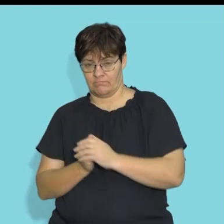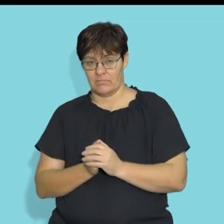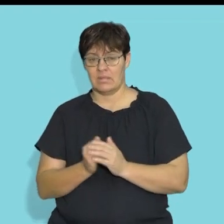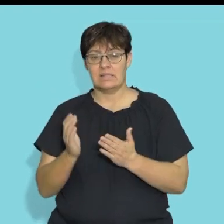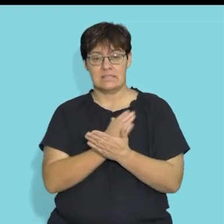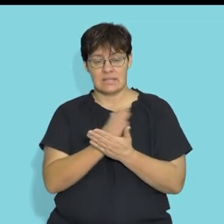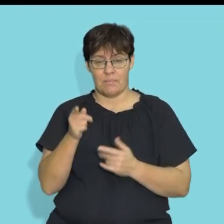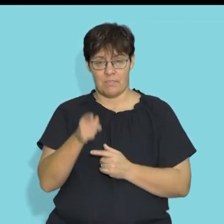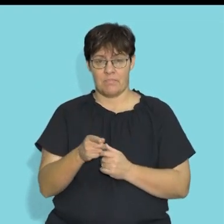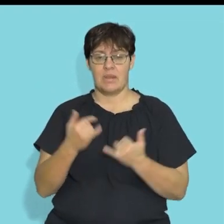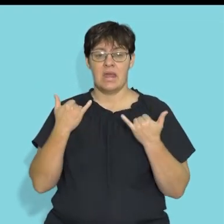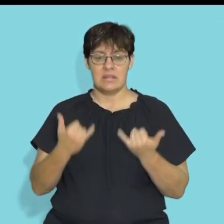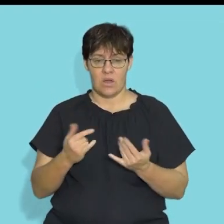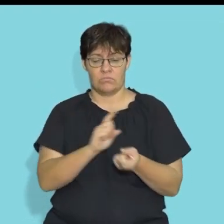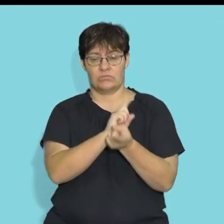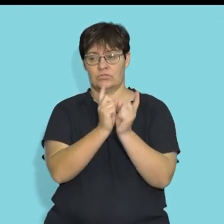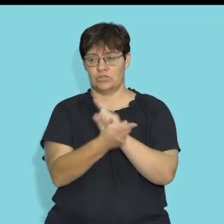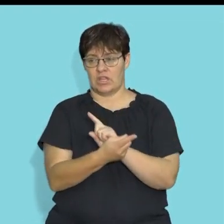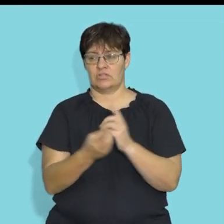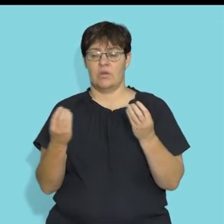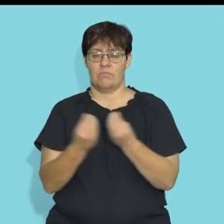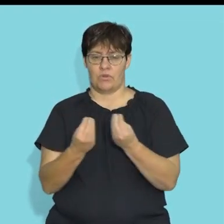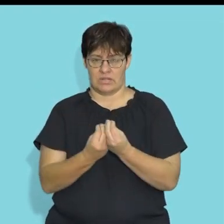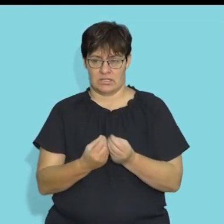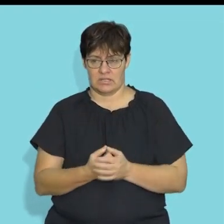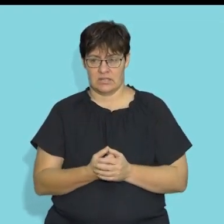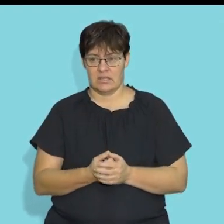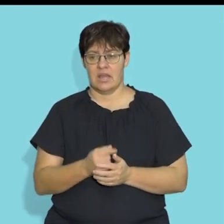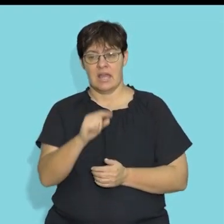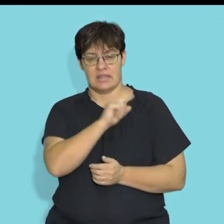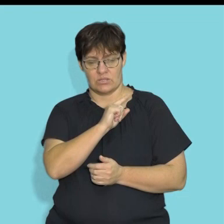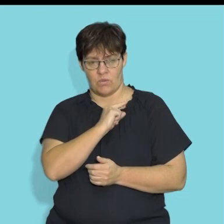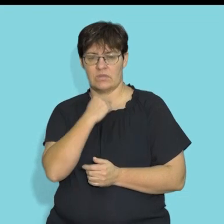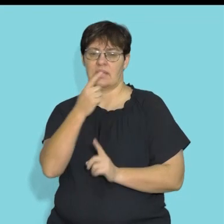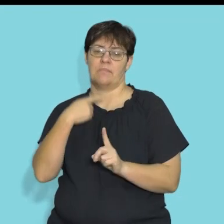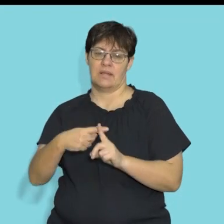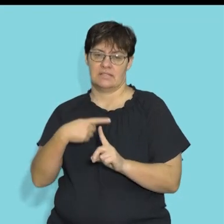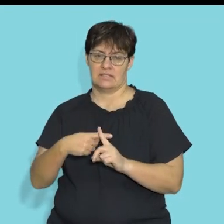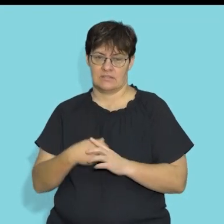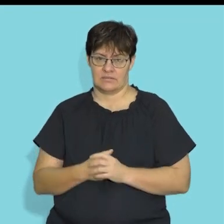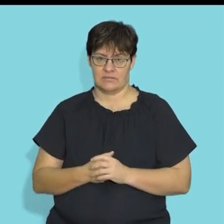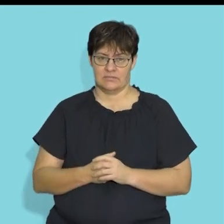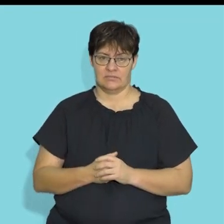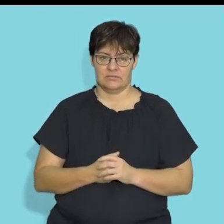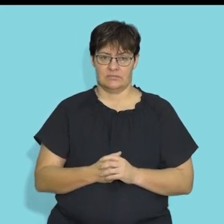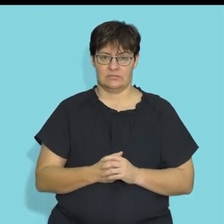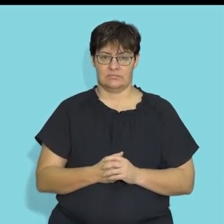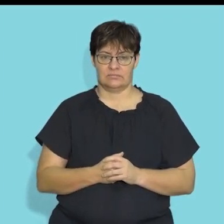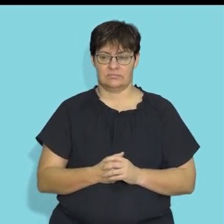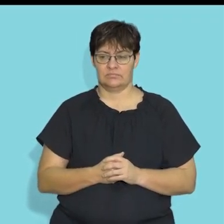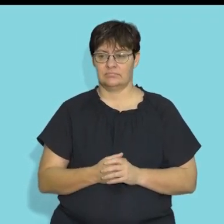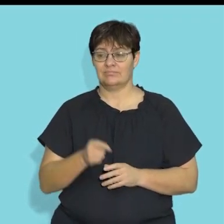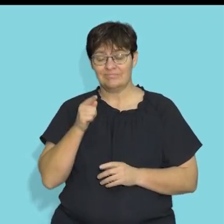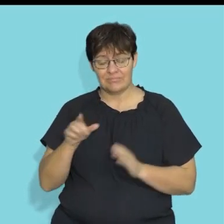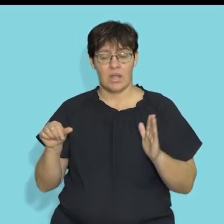the reactants are now converting into the product. Therefore, we say plus. Then, this